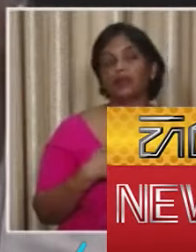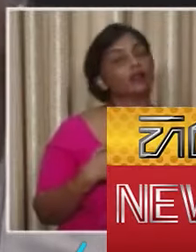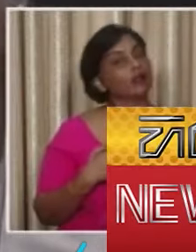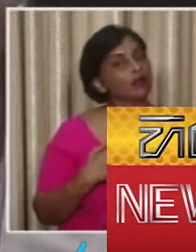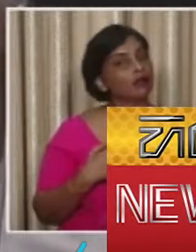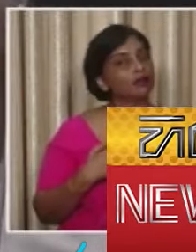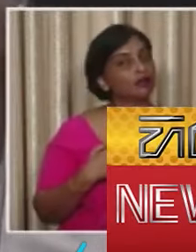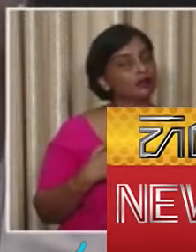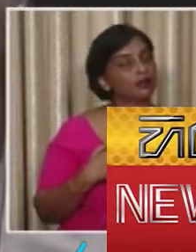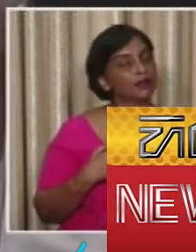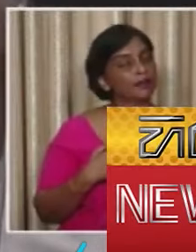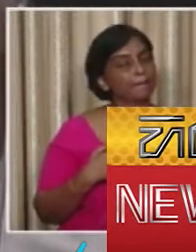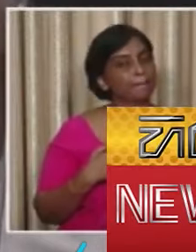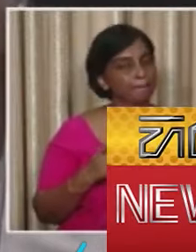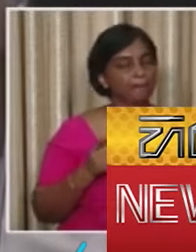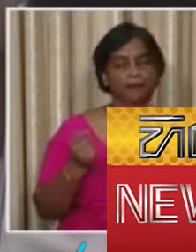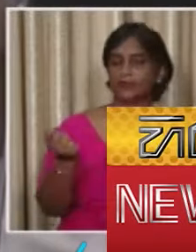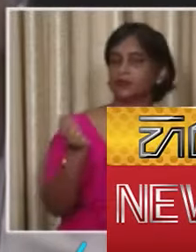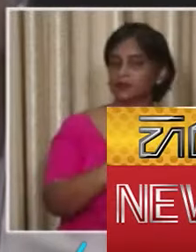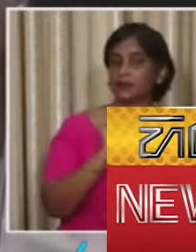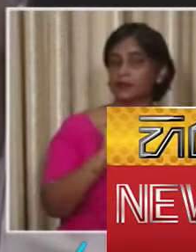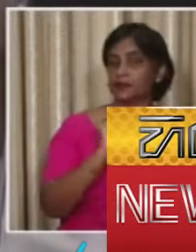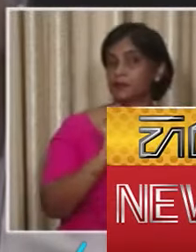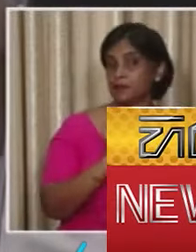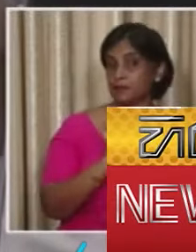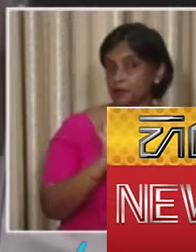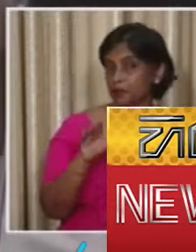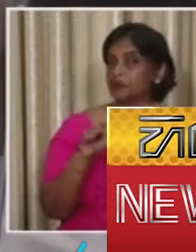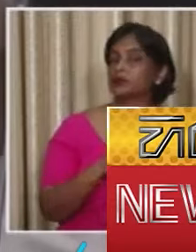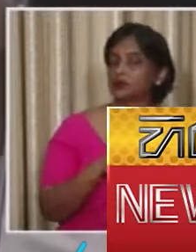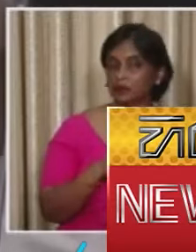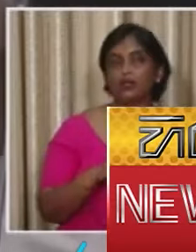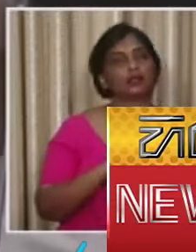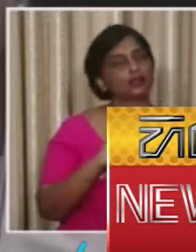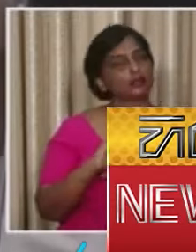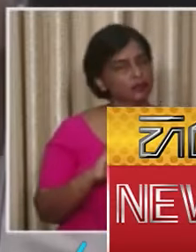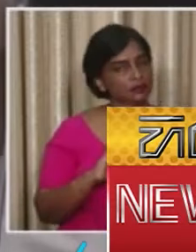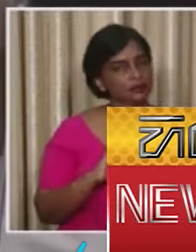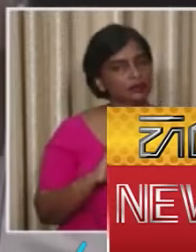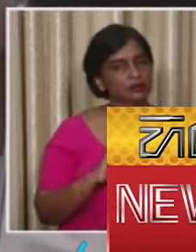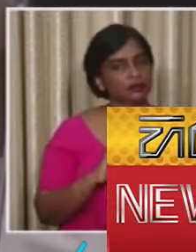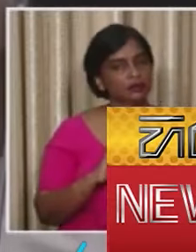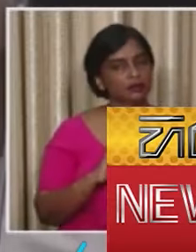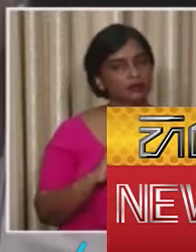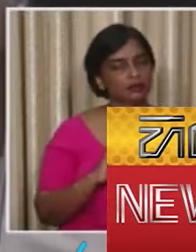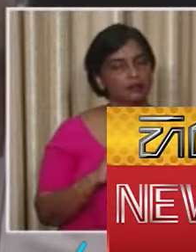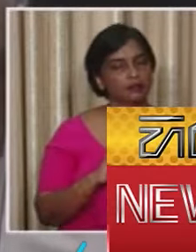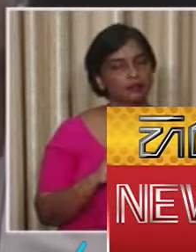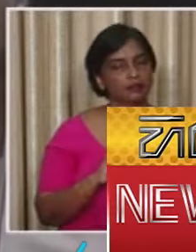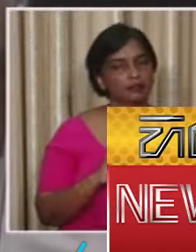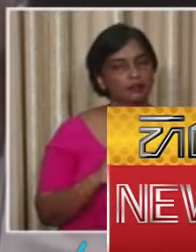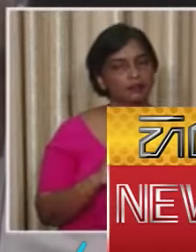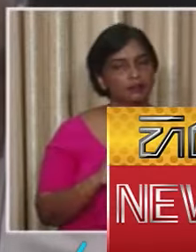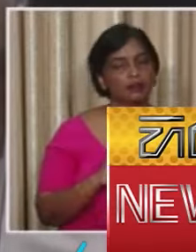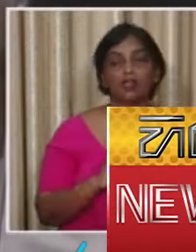Bill will create the required economic conditions that enable Sri Lanka to truly benefit from relief created by restructuring